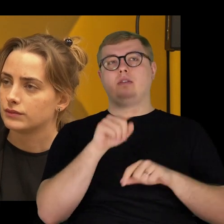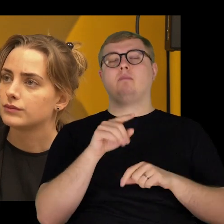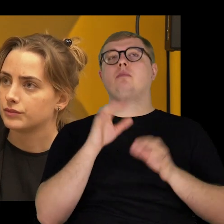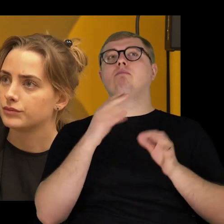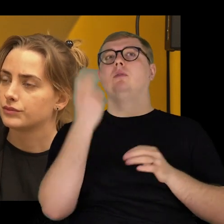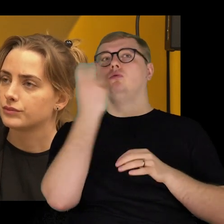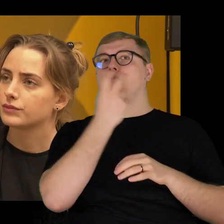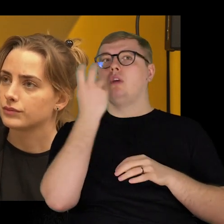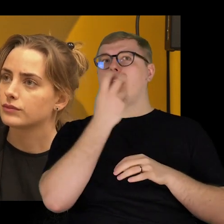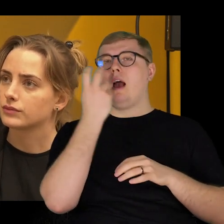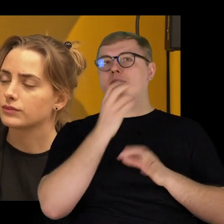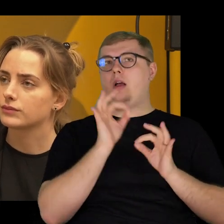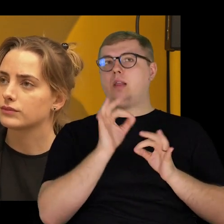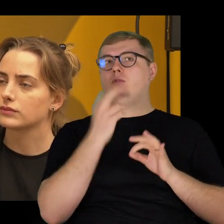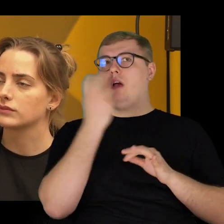interesting place for,